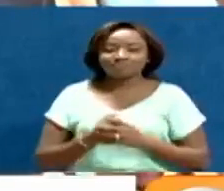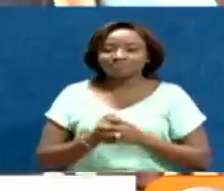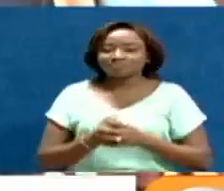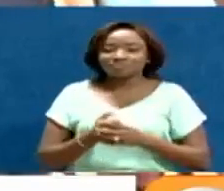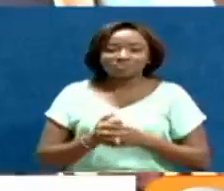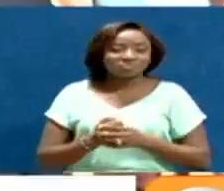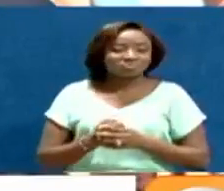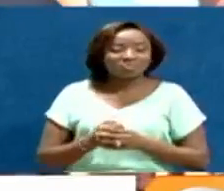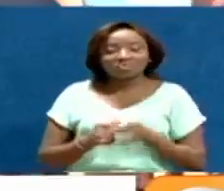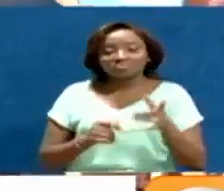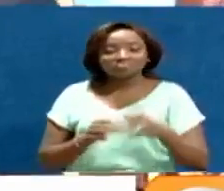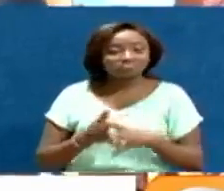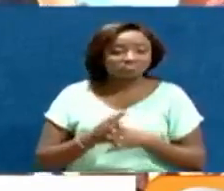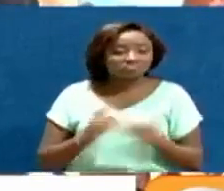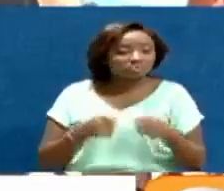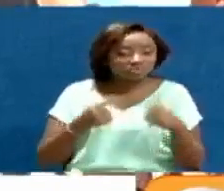nothing stops the head teacher,